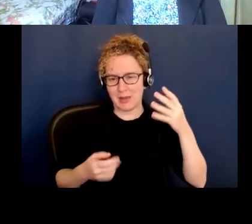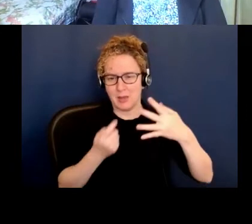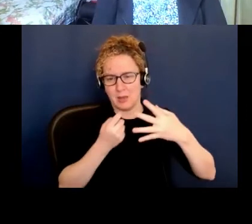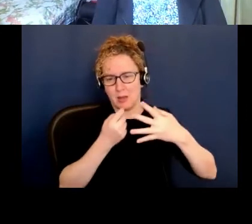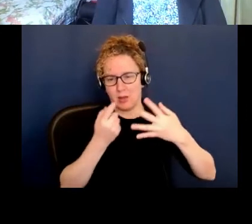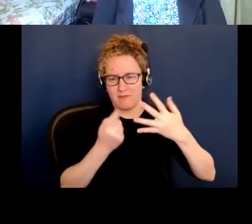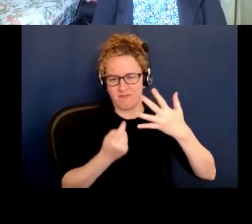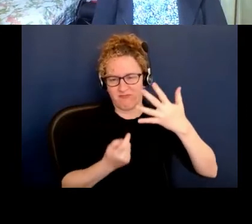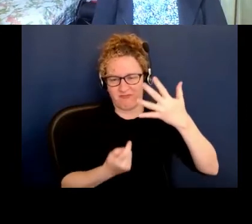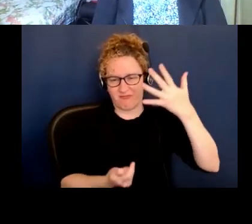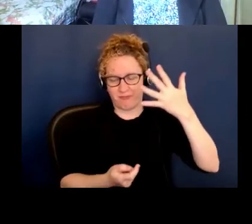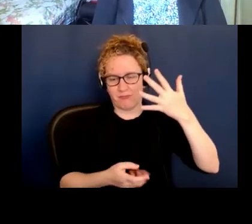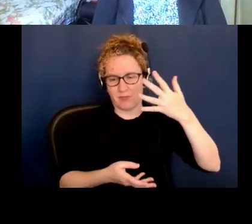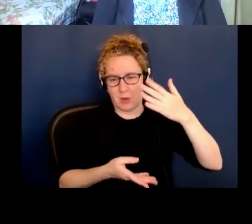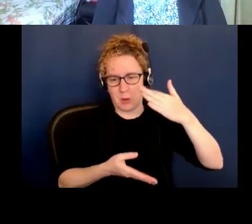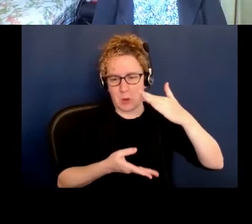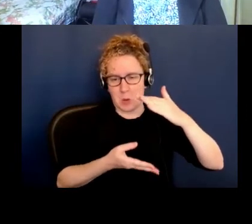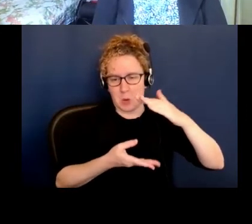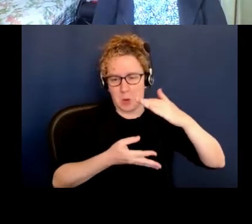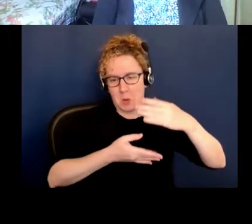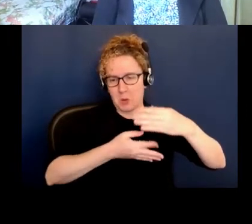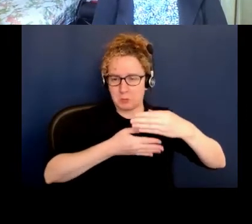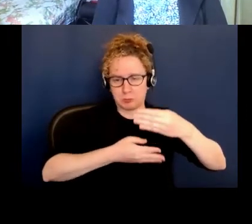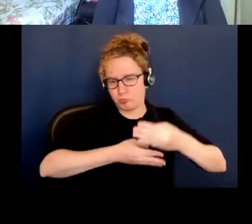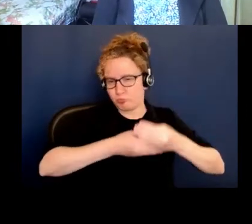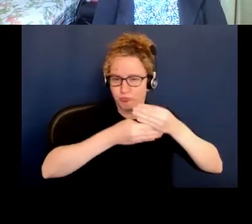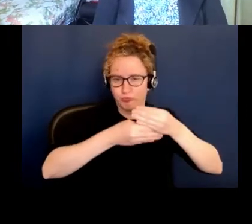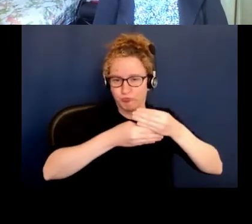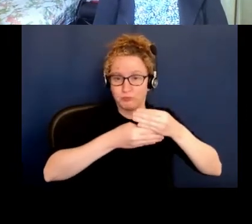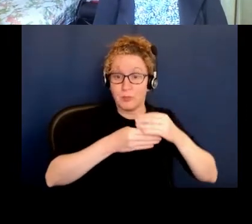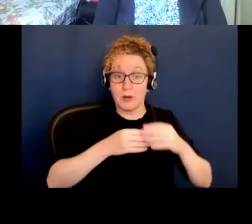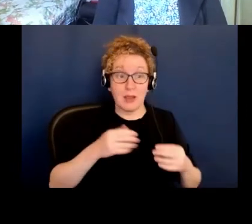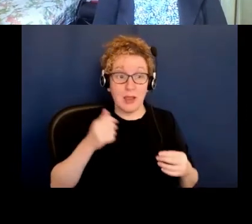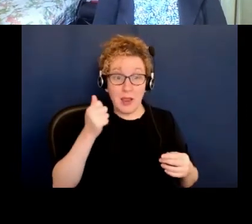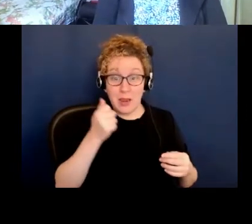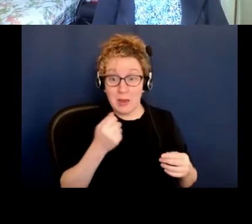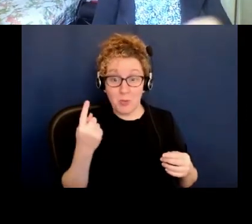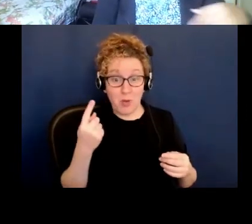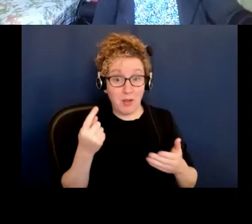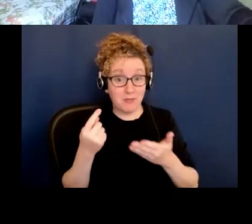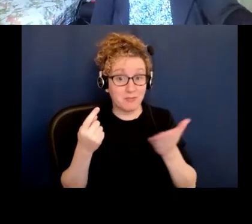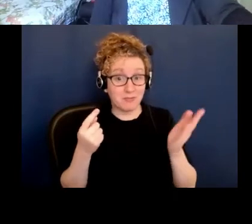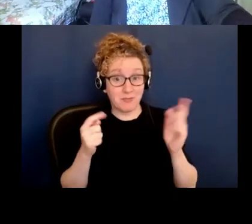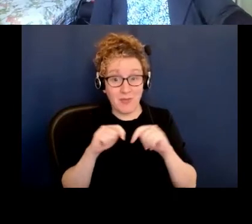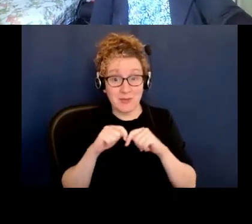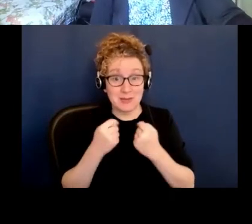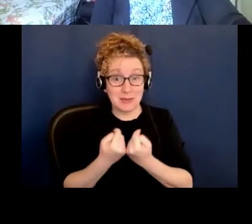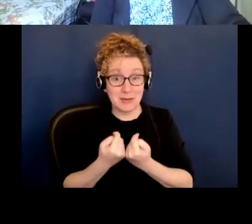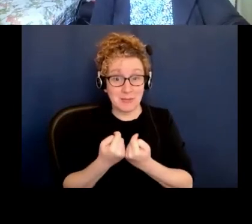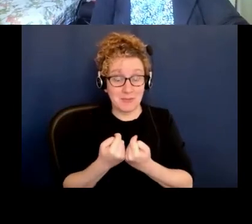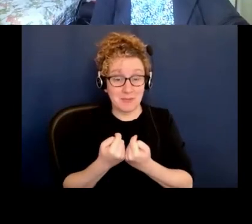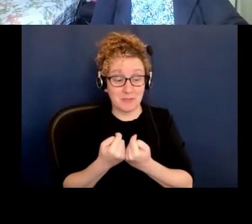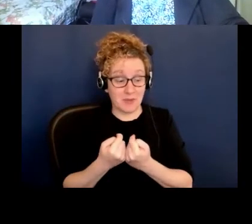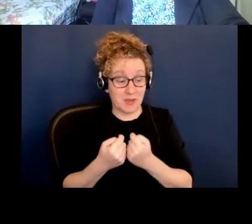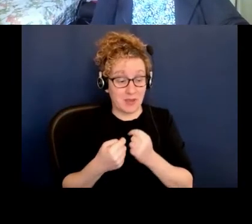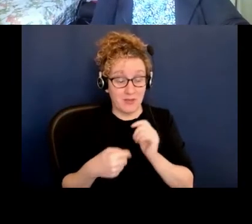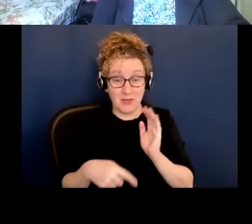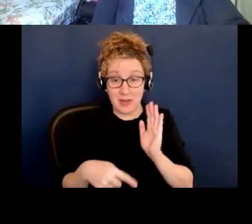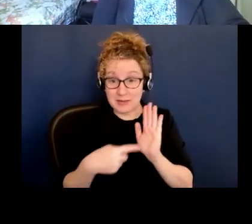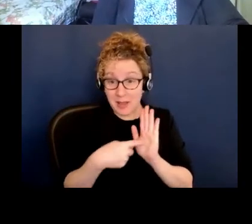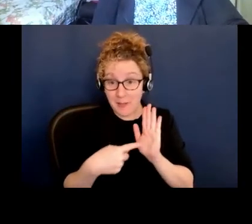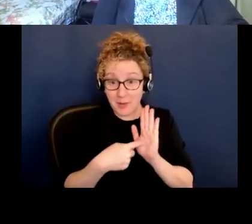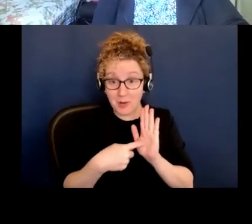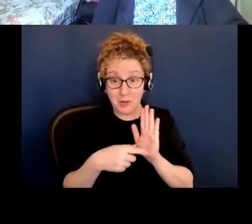the right here. Does anyone on the team have like an example or